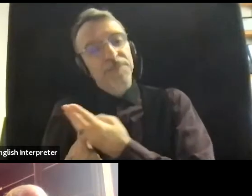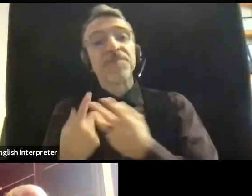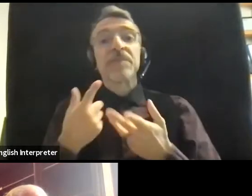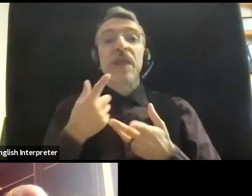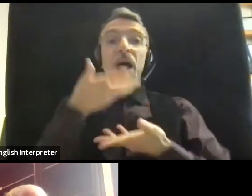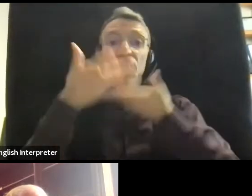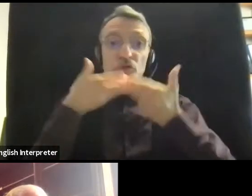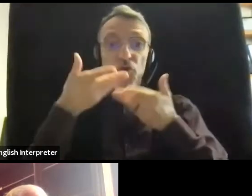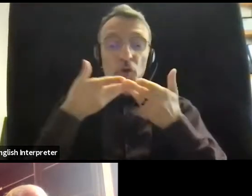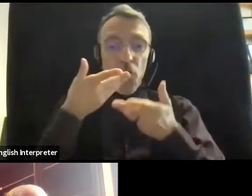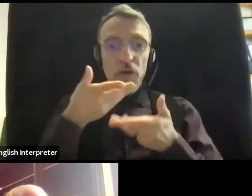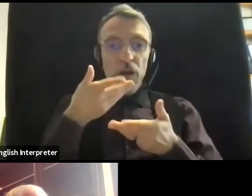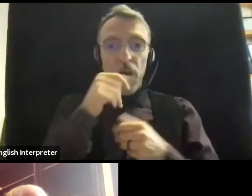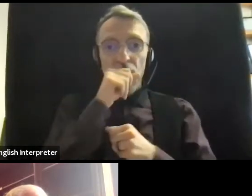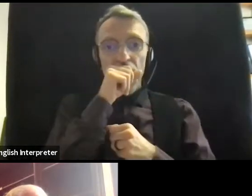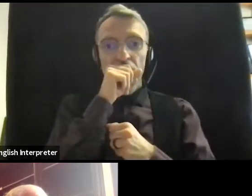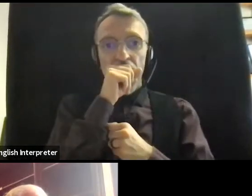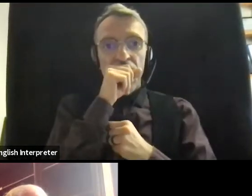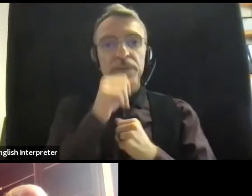not,